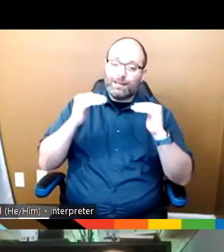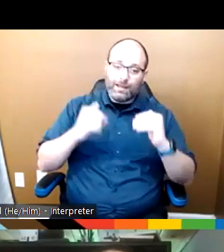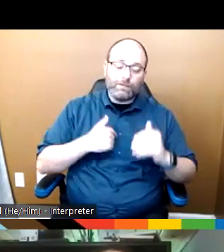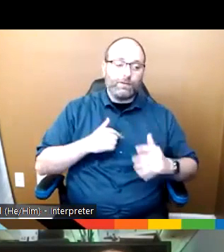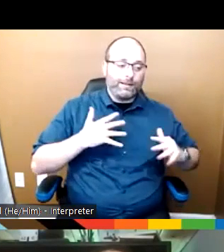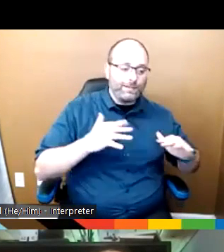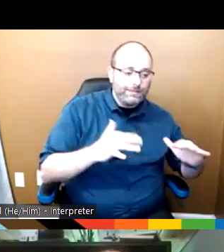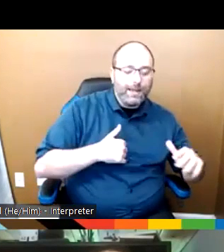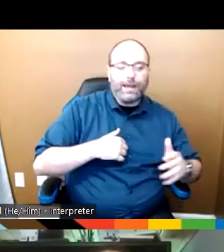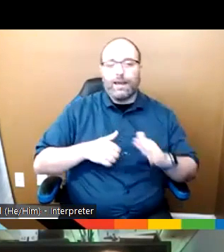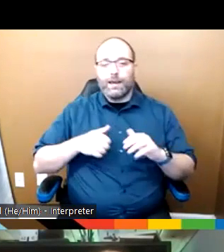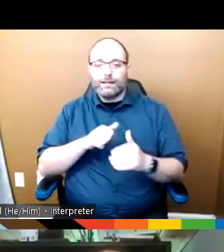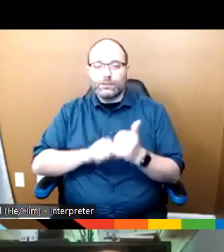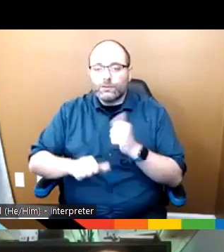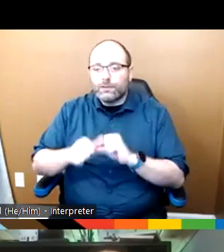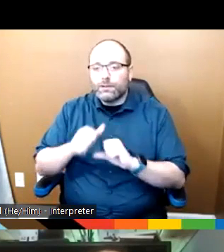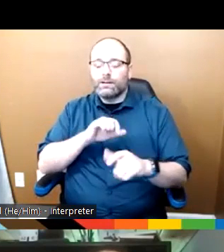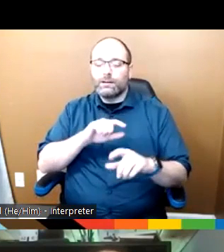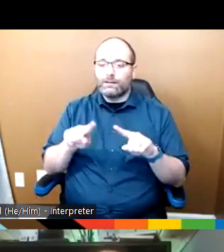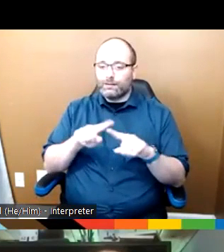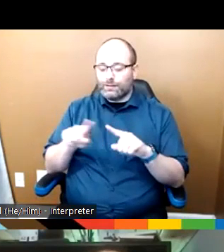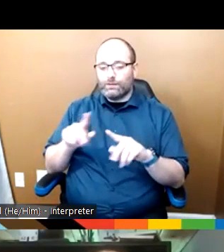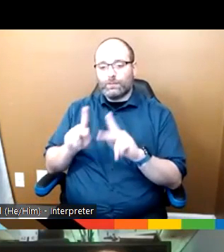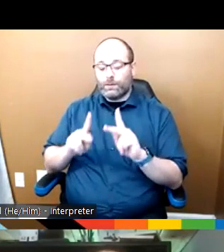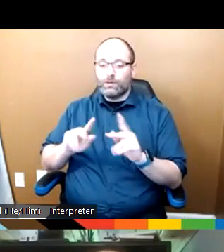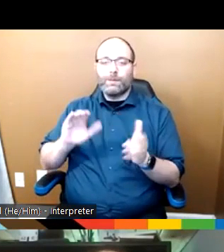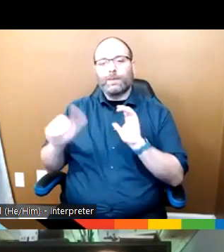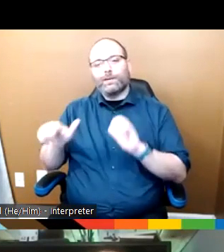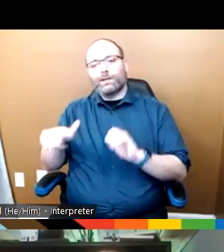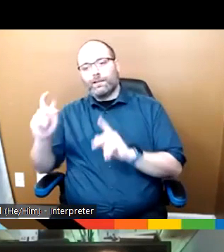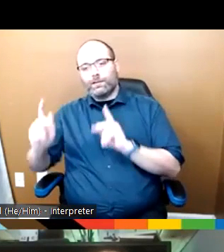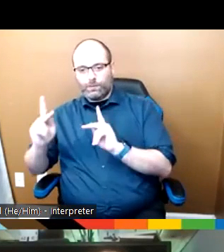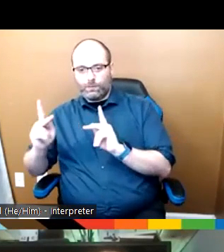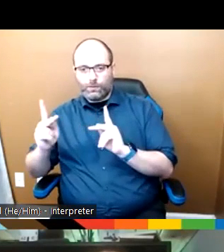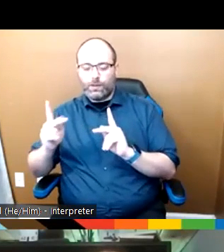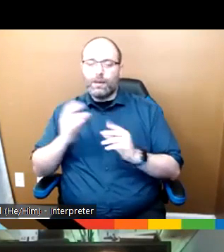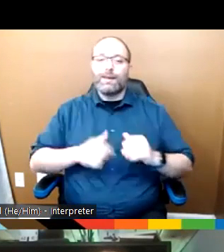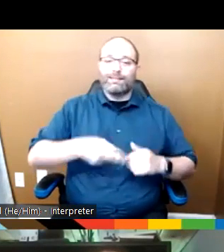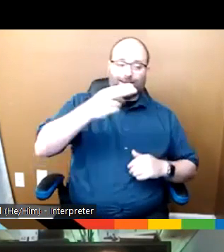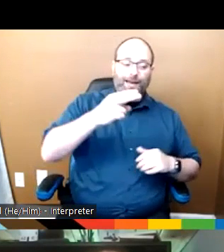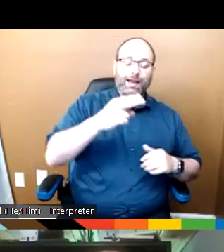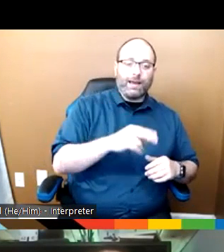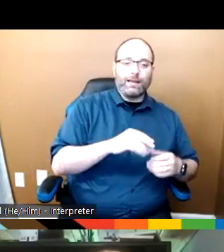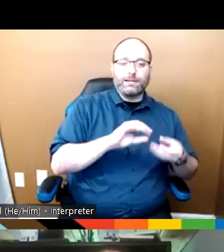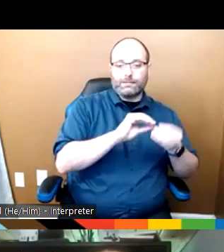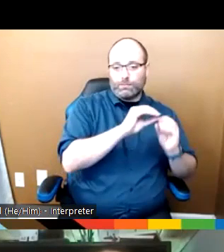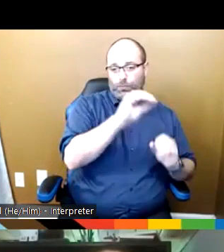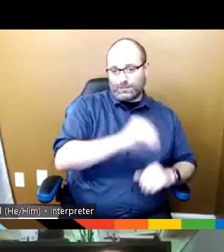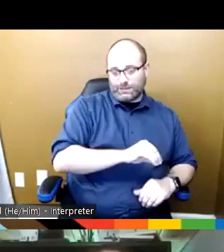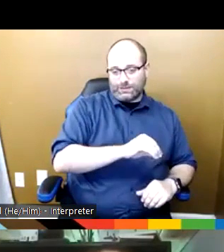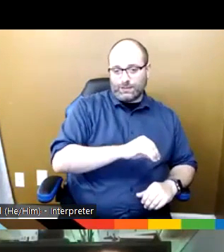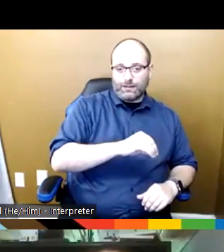suicidality than cisgender people, and at the highest rates of mental health challenges among the people who identify